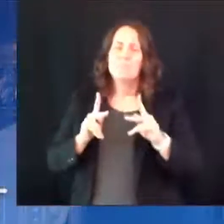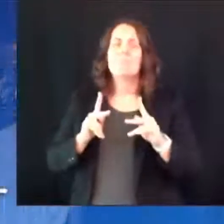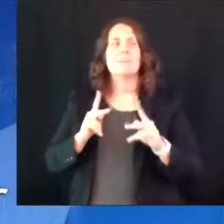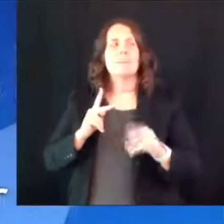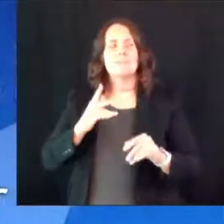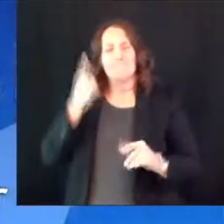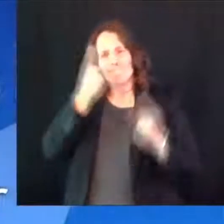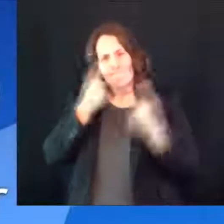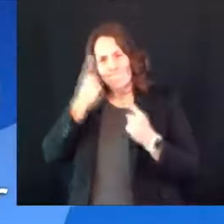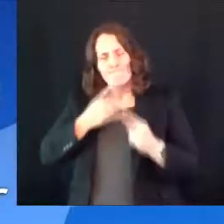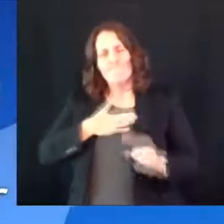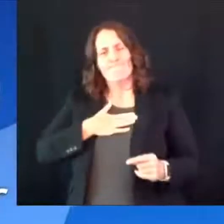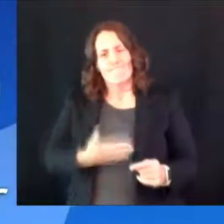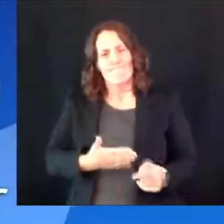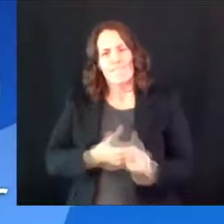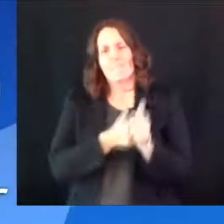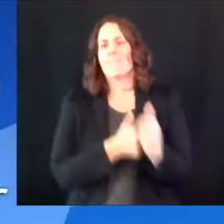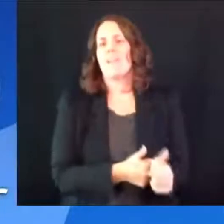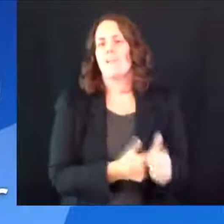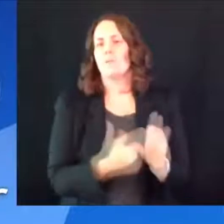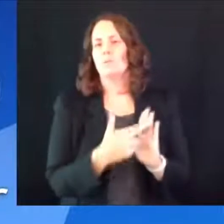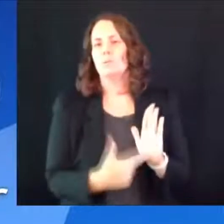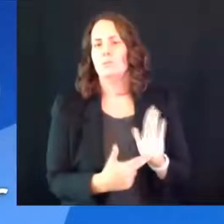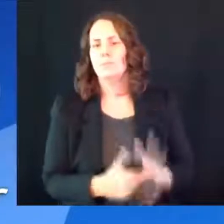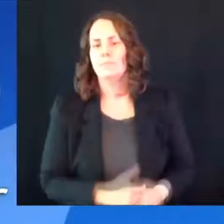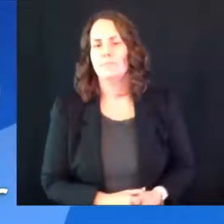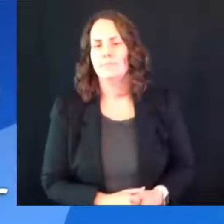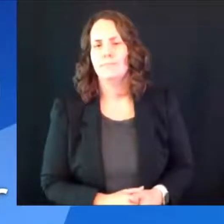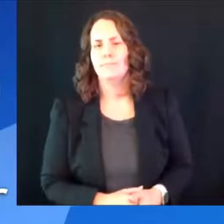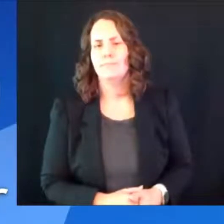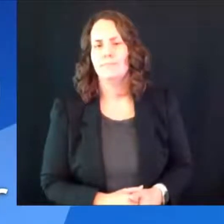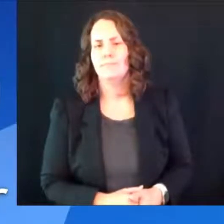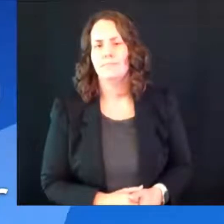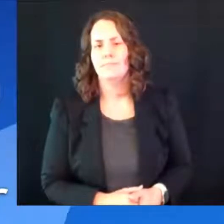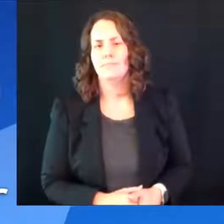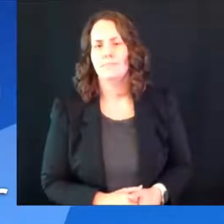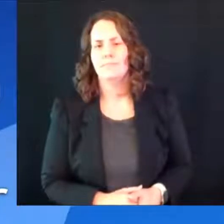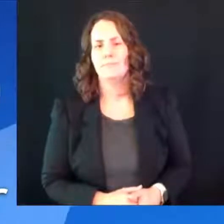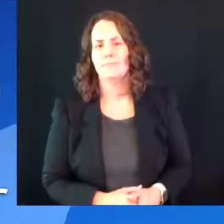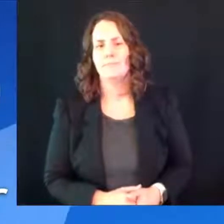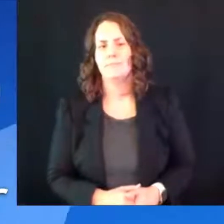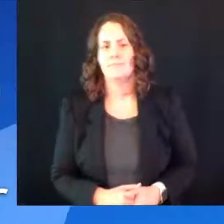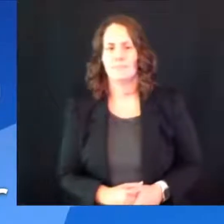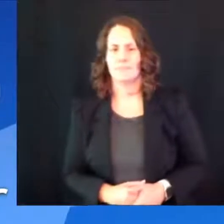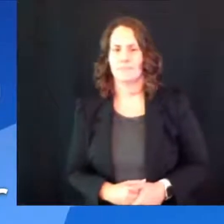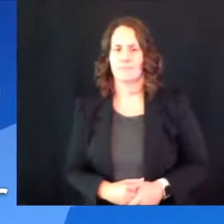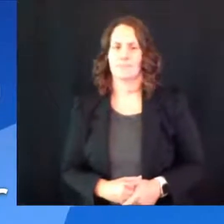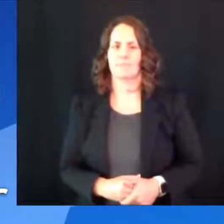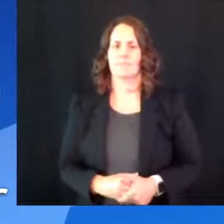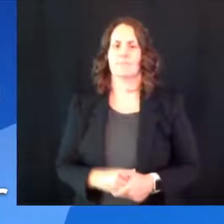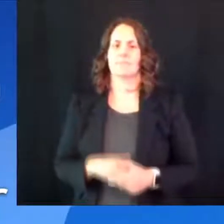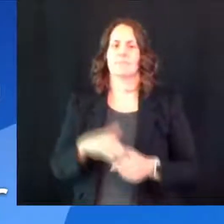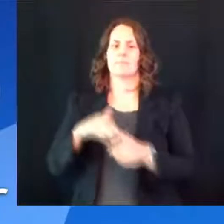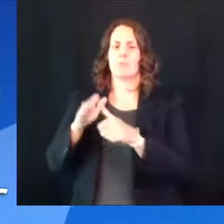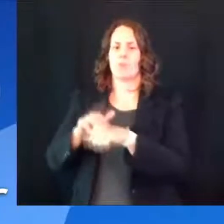Thank you. The next question to Mason Dowling, WAOW in Wausau. Mason.